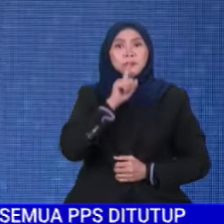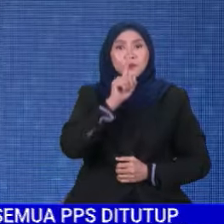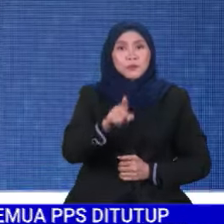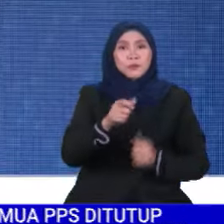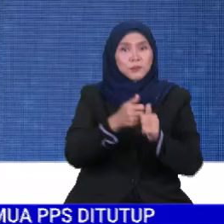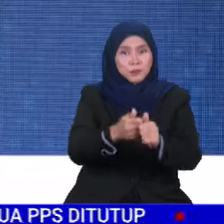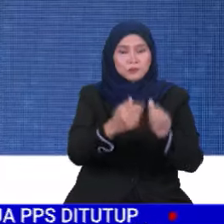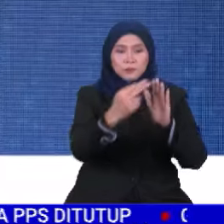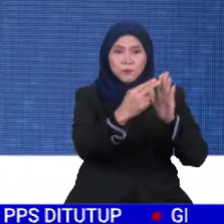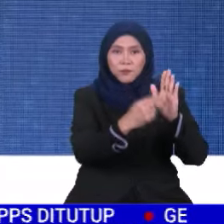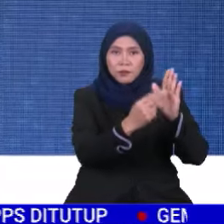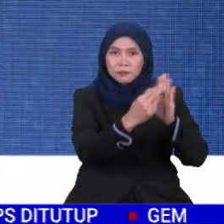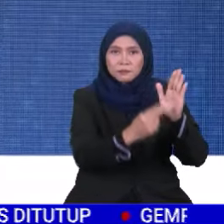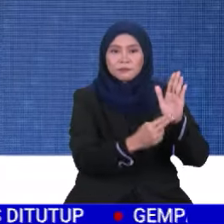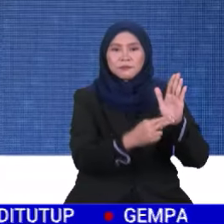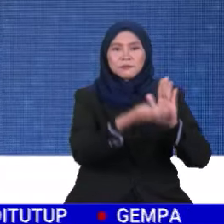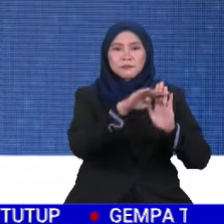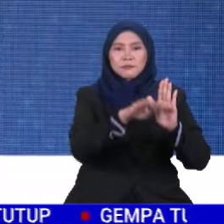rule of law,